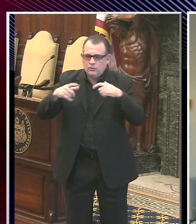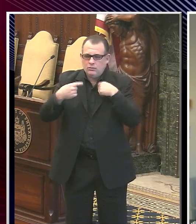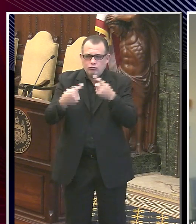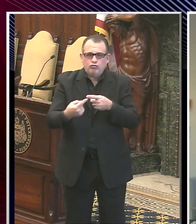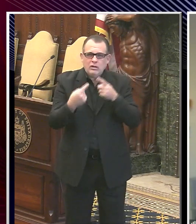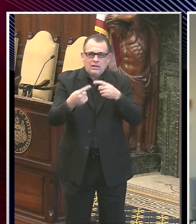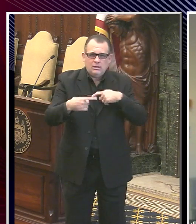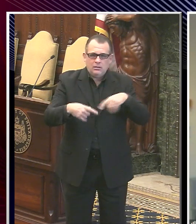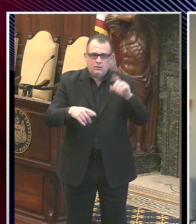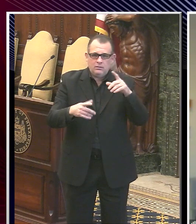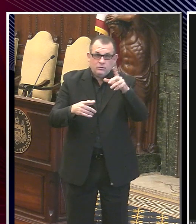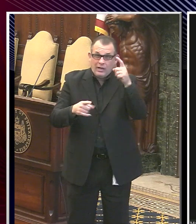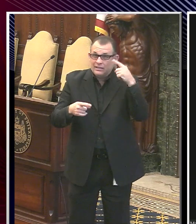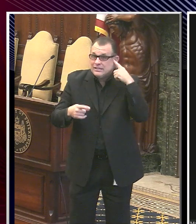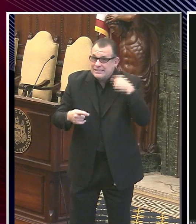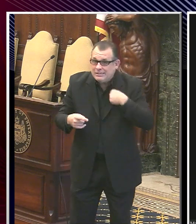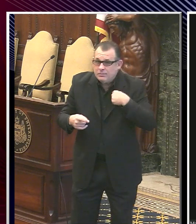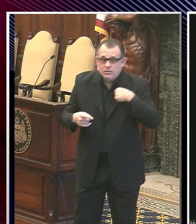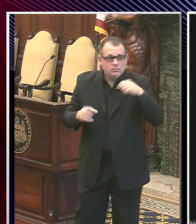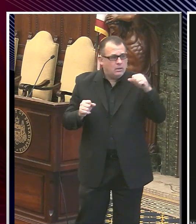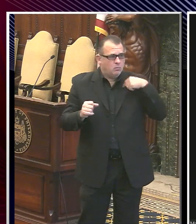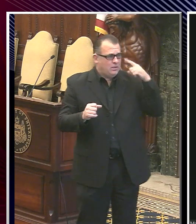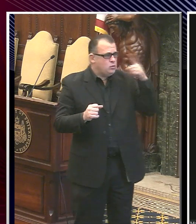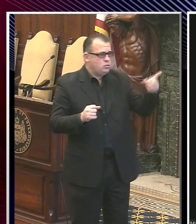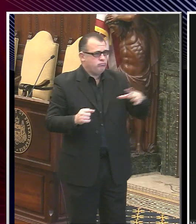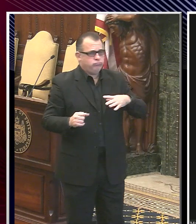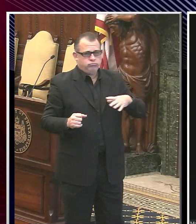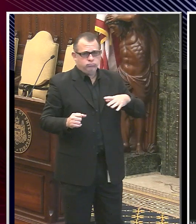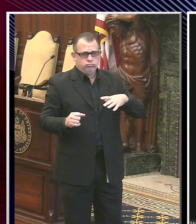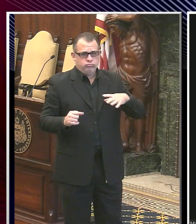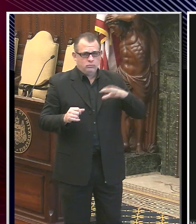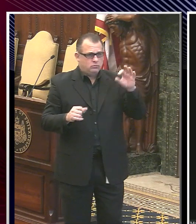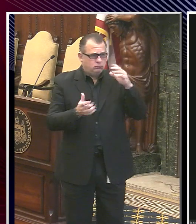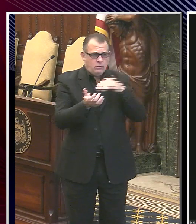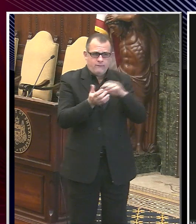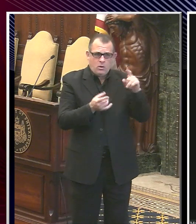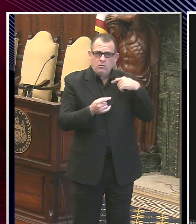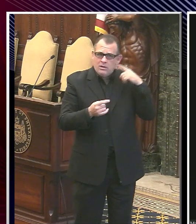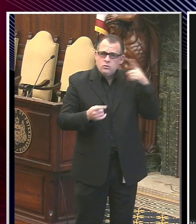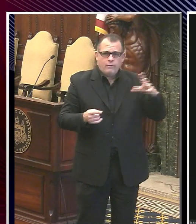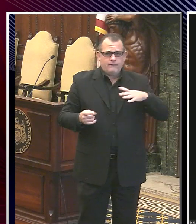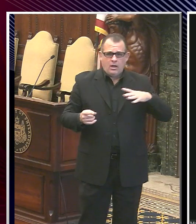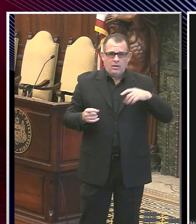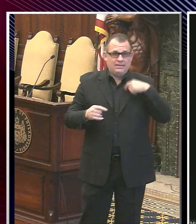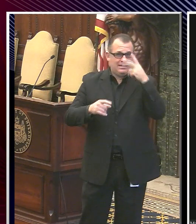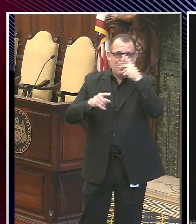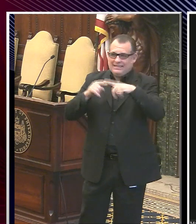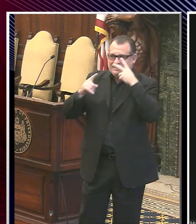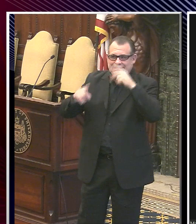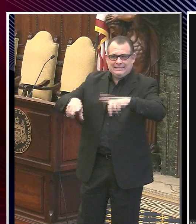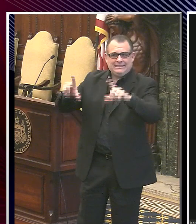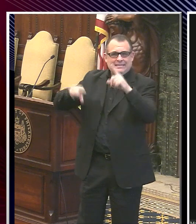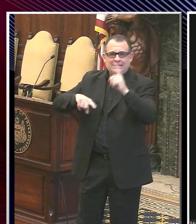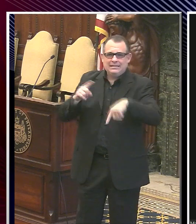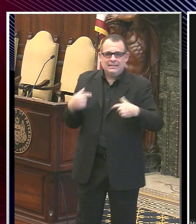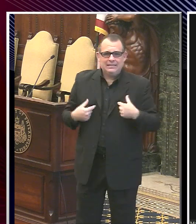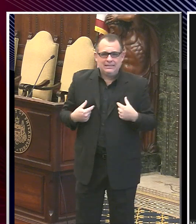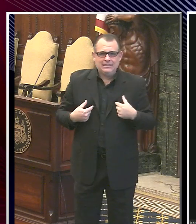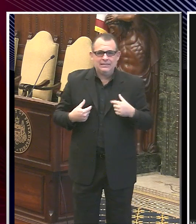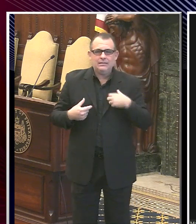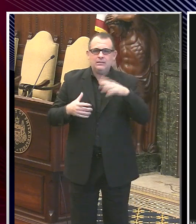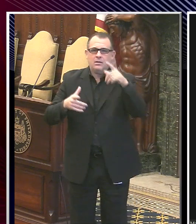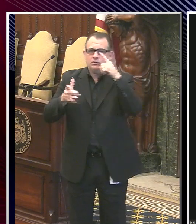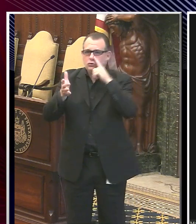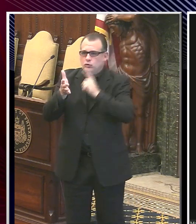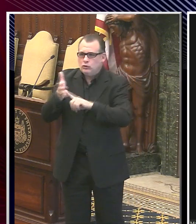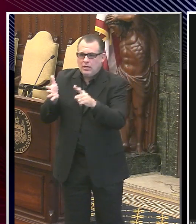Can you still hear me? Yes, Dr. Farley, we can still hear you, but we are not seeing the screen. Let me just check the settings on